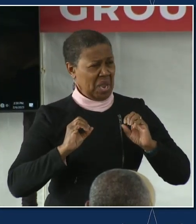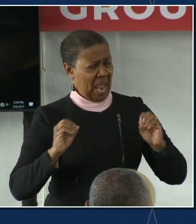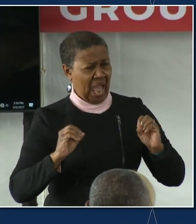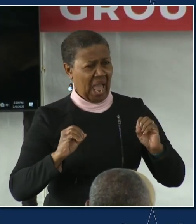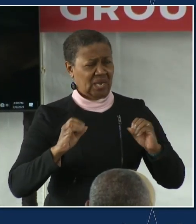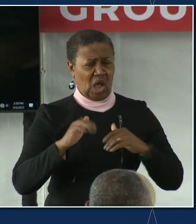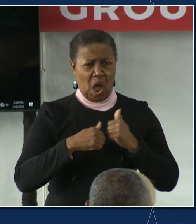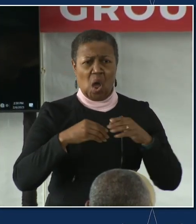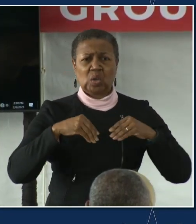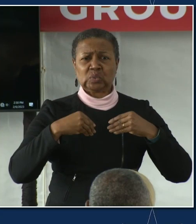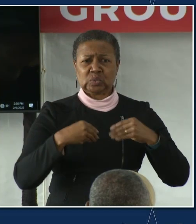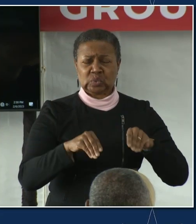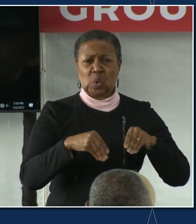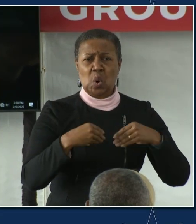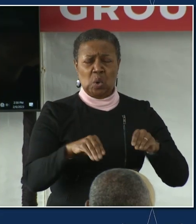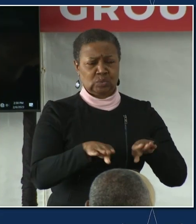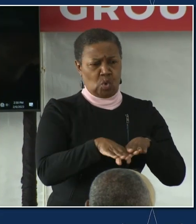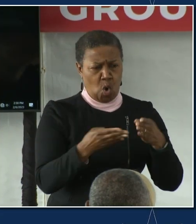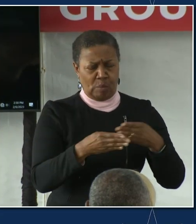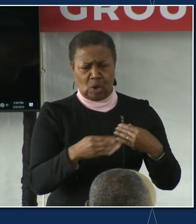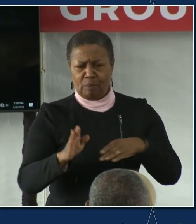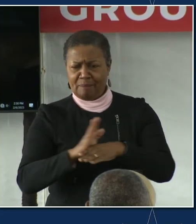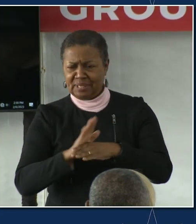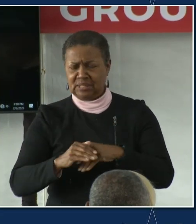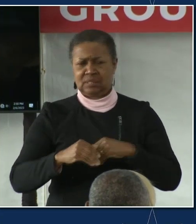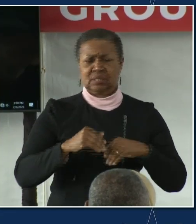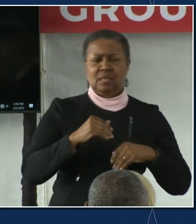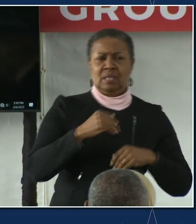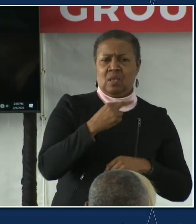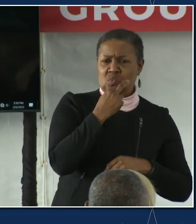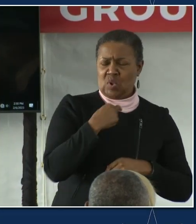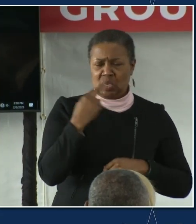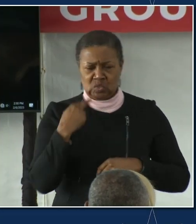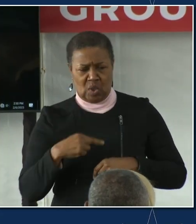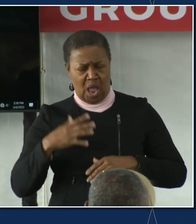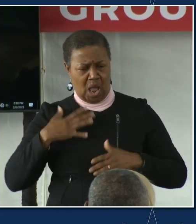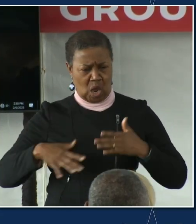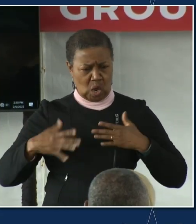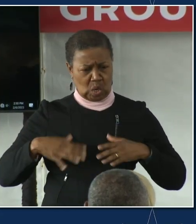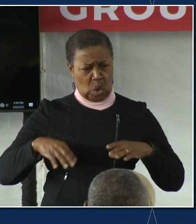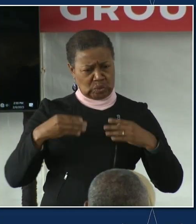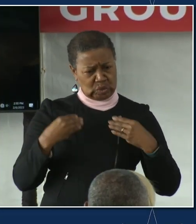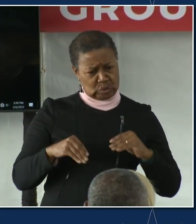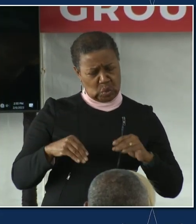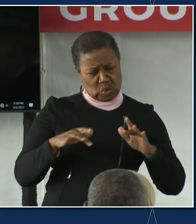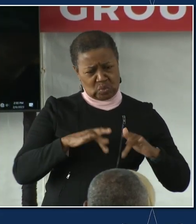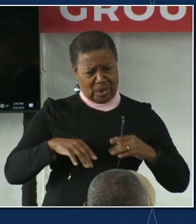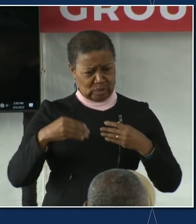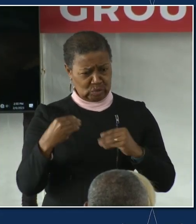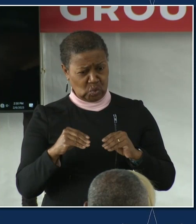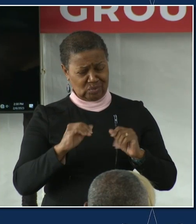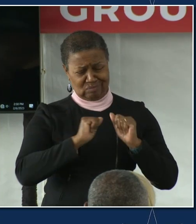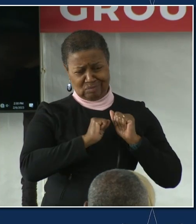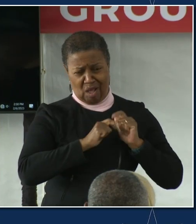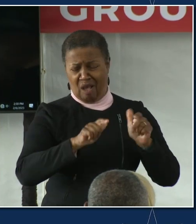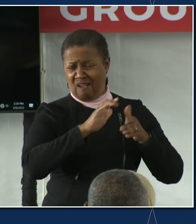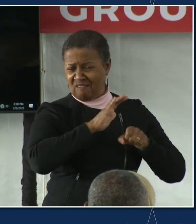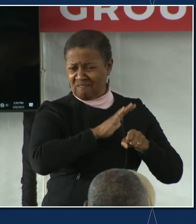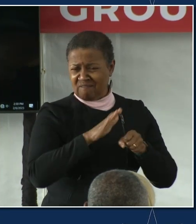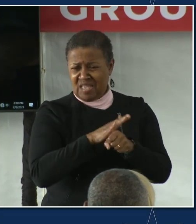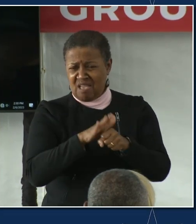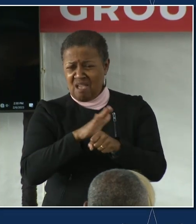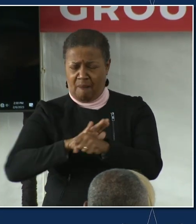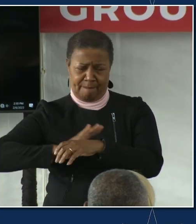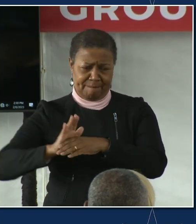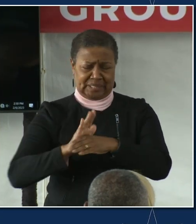of the shops. Entrepreneurs and restaurants and clothing stores and record shops were all filled and